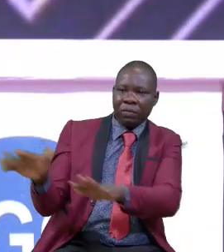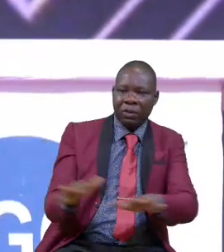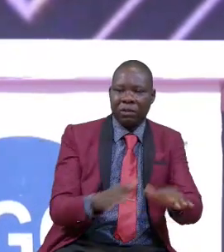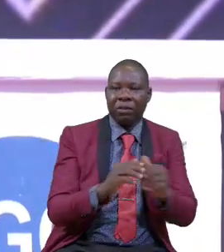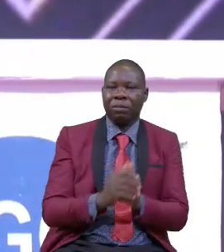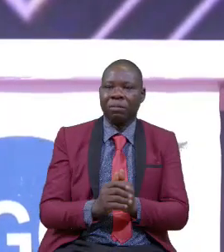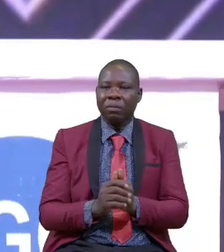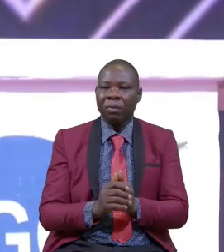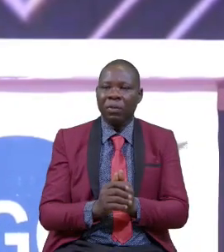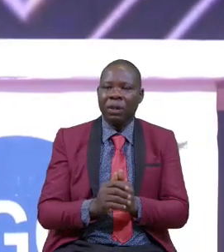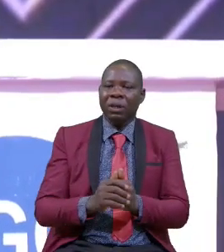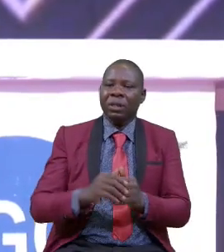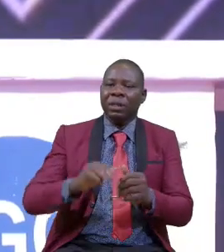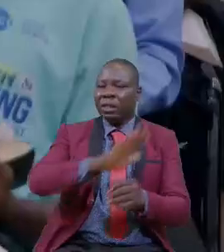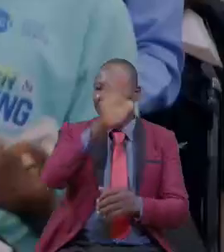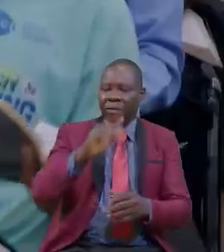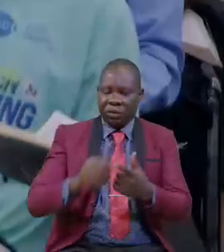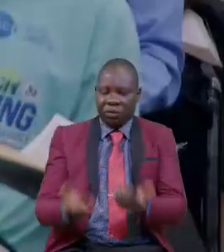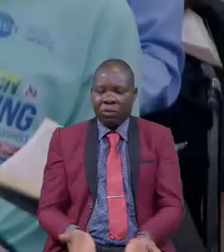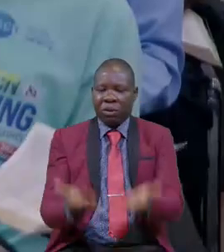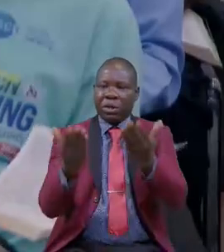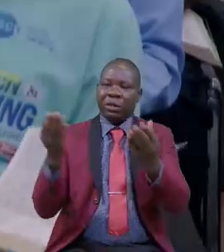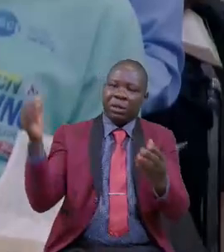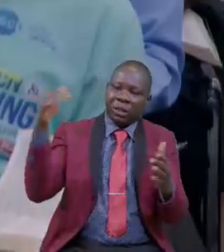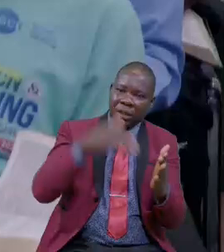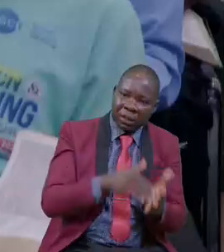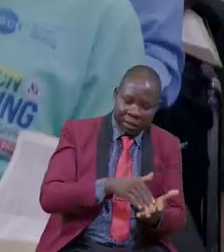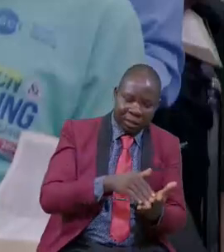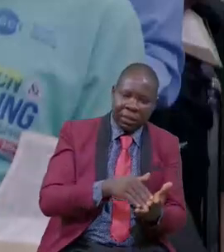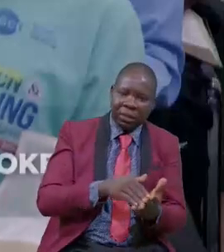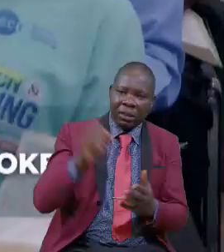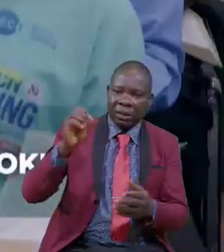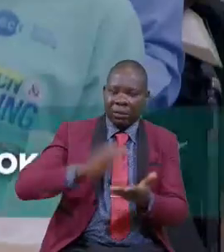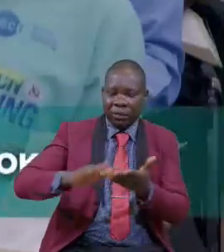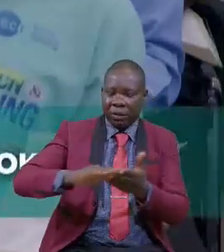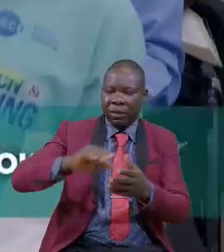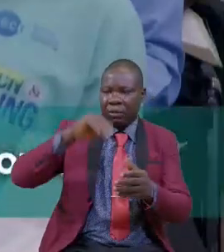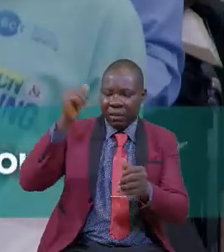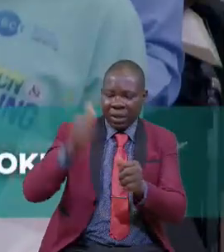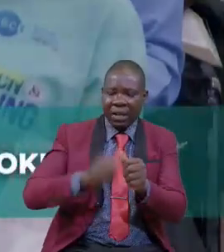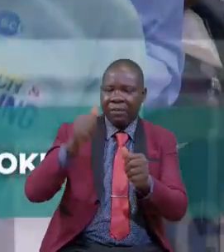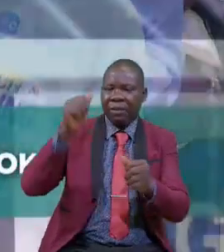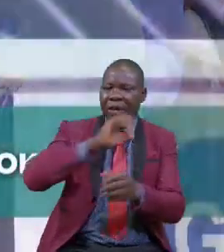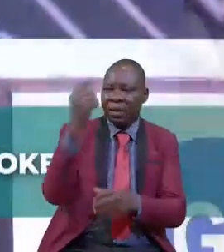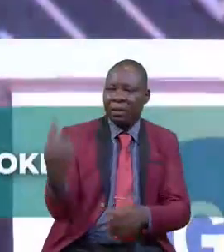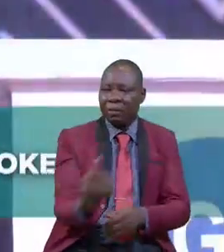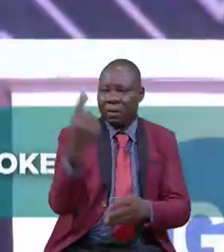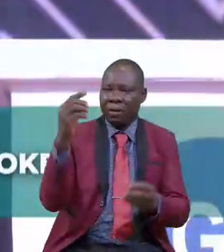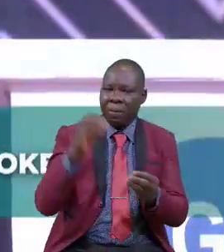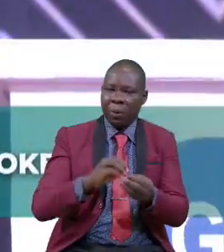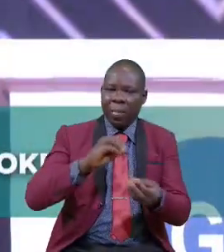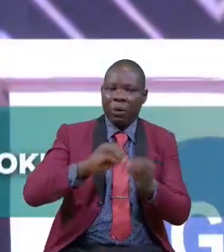in Jesus' name. And we're looking at number two here. Number two here is propitiating